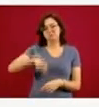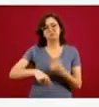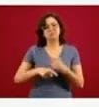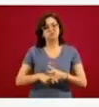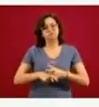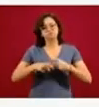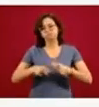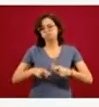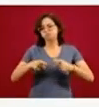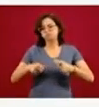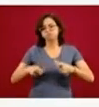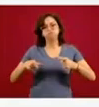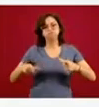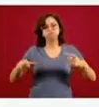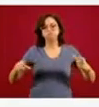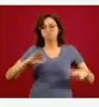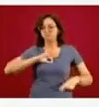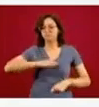We